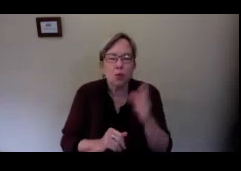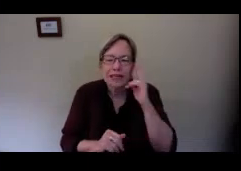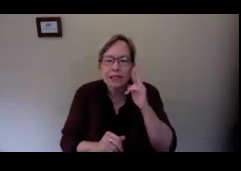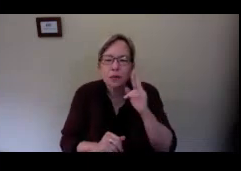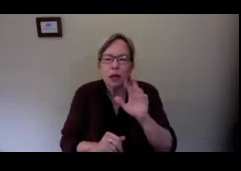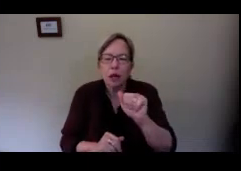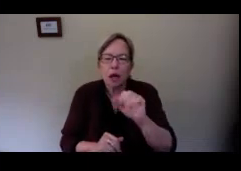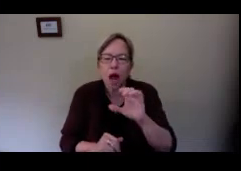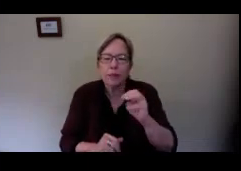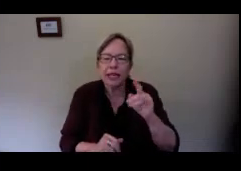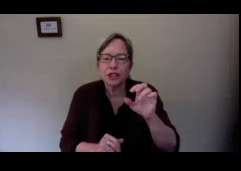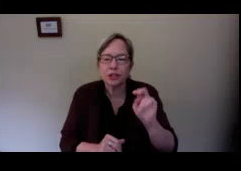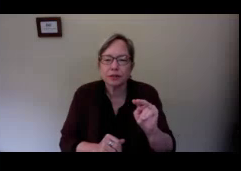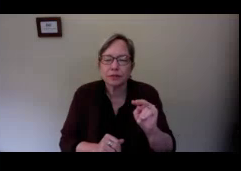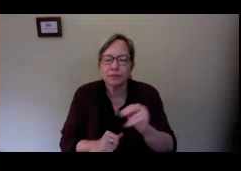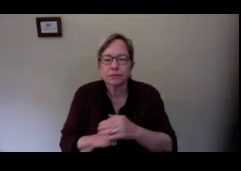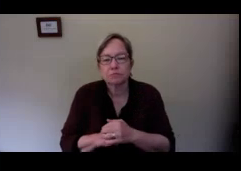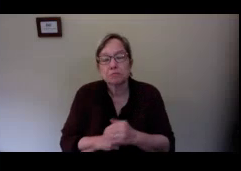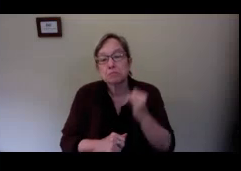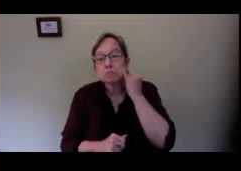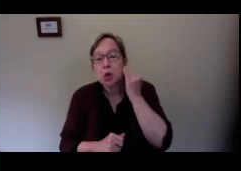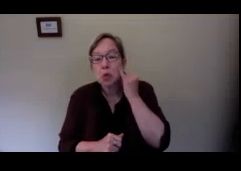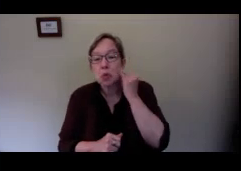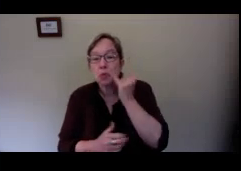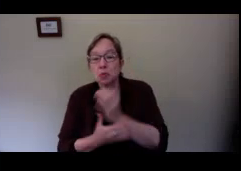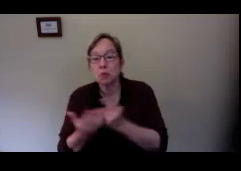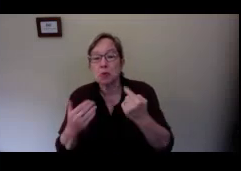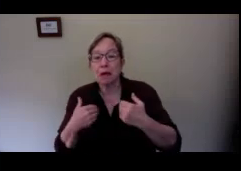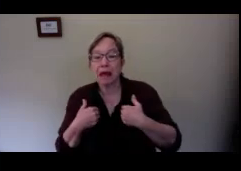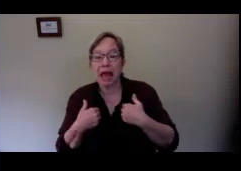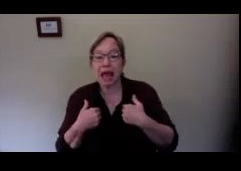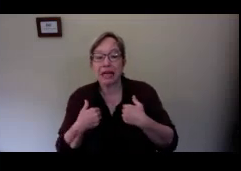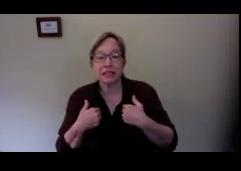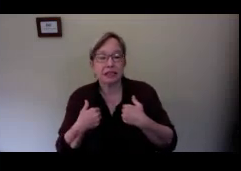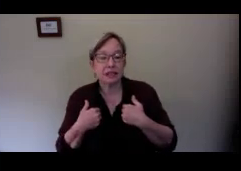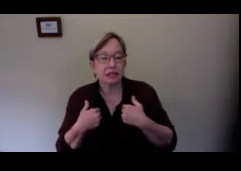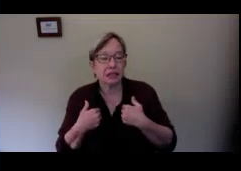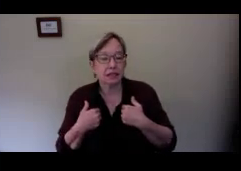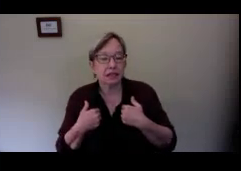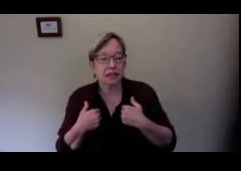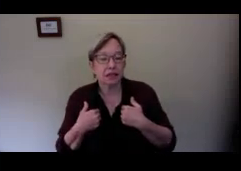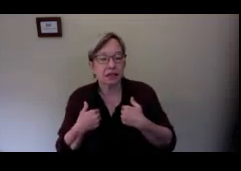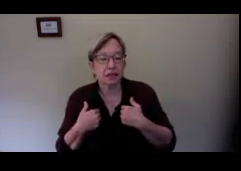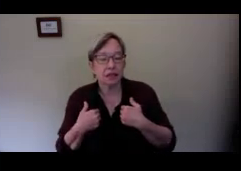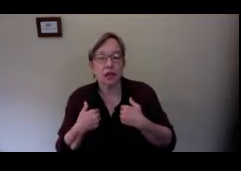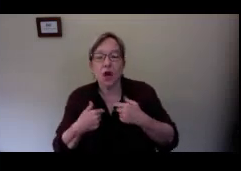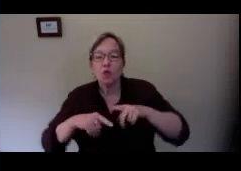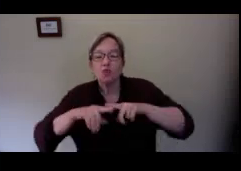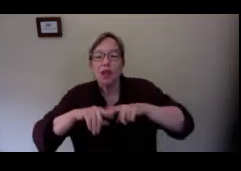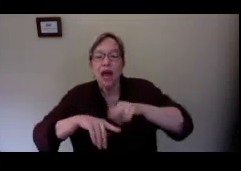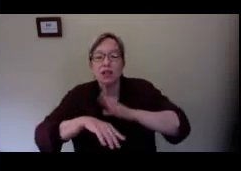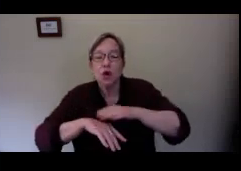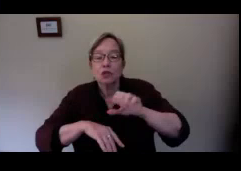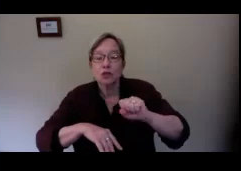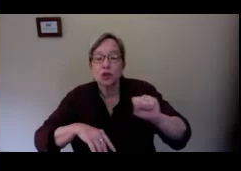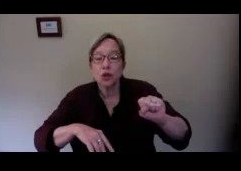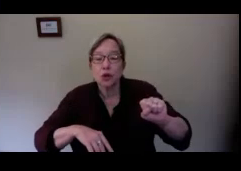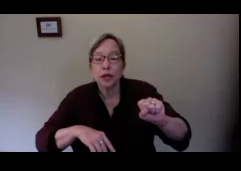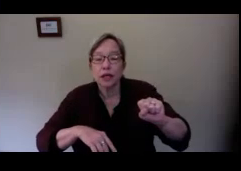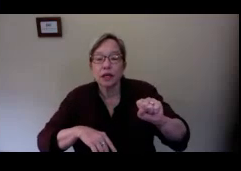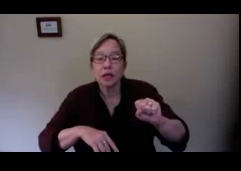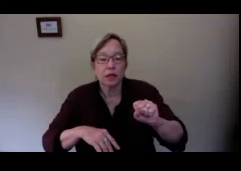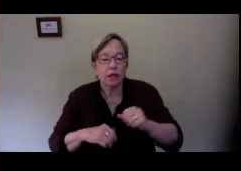say, someone has relies on Social Security or disability check. A